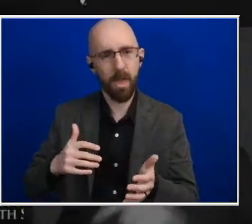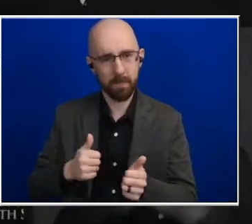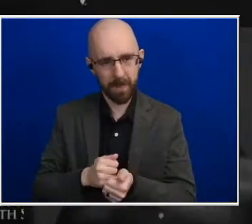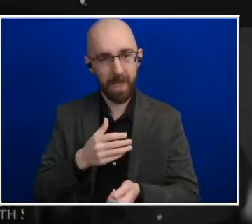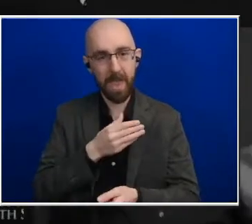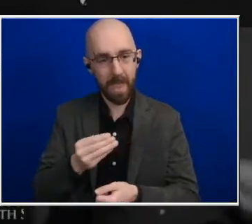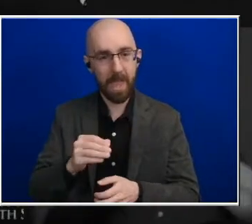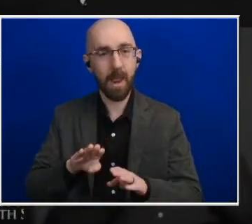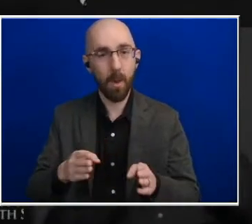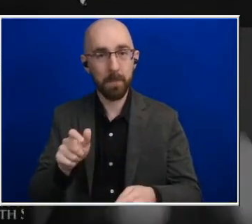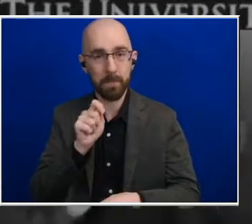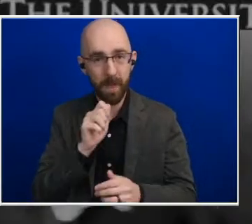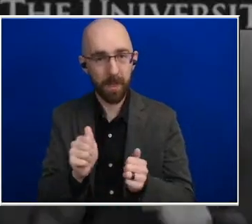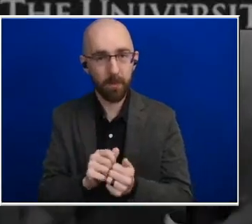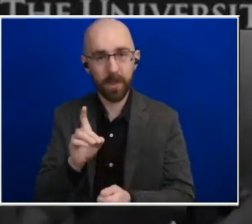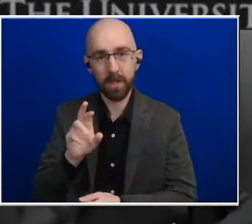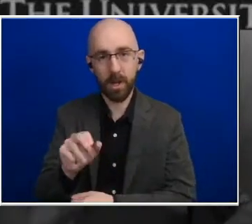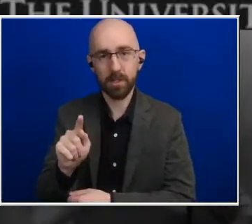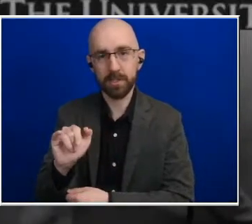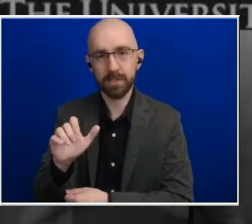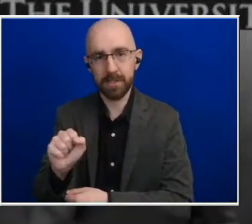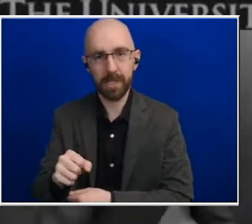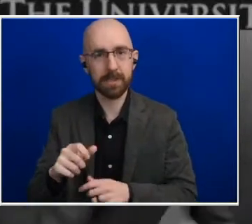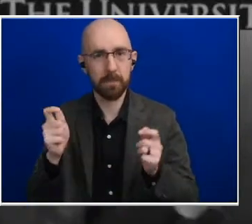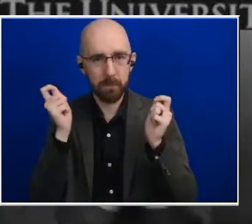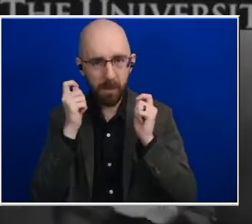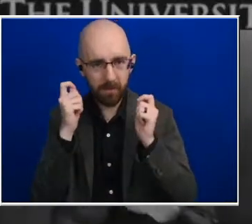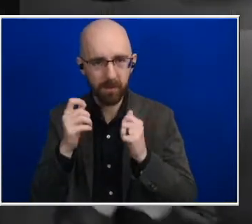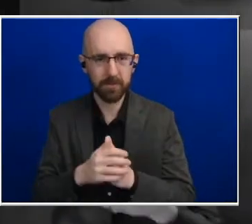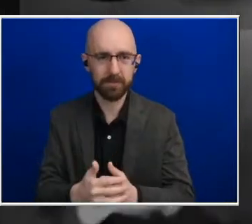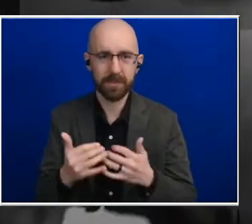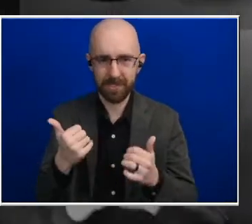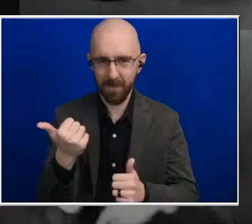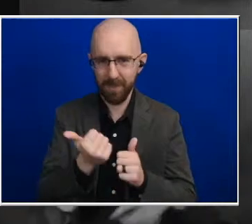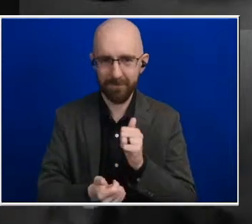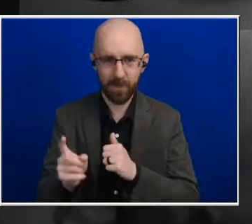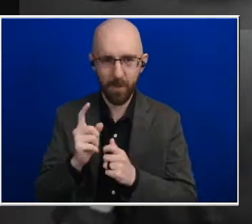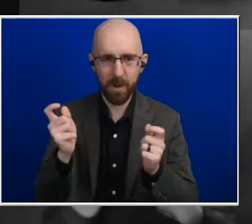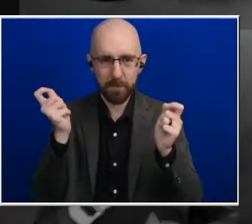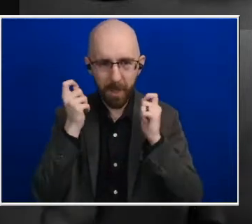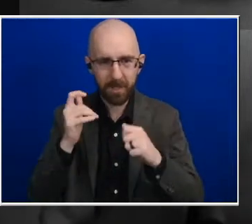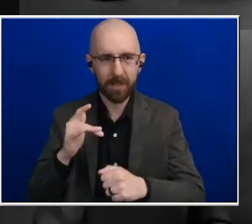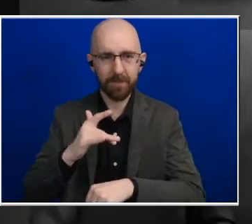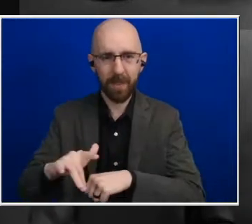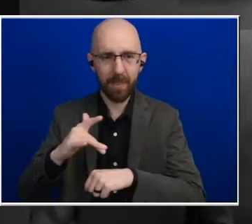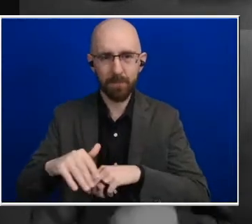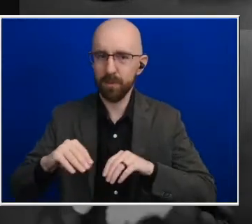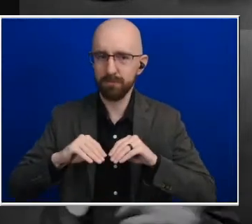Mics with Dr. Stites podcasts. Now, everywhere podcasts are available.